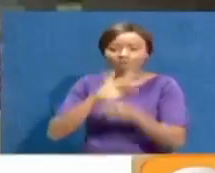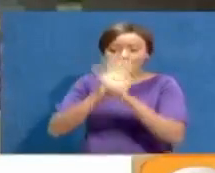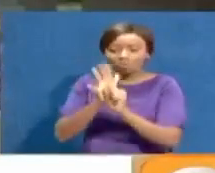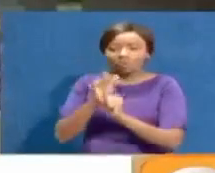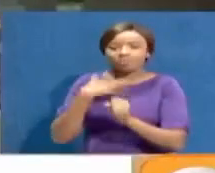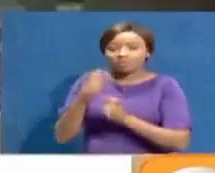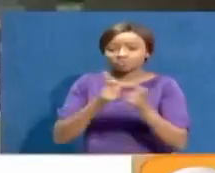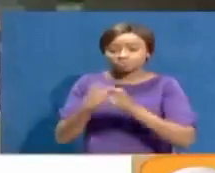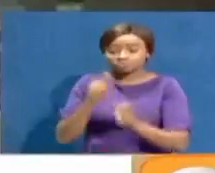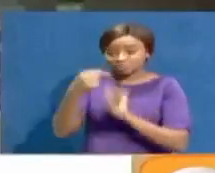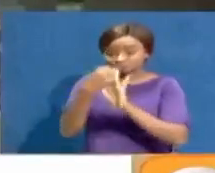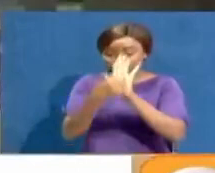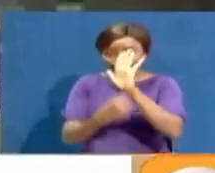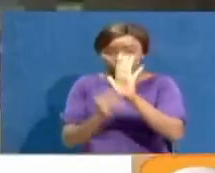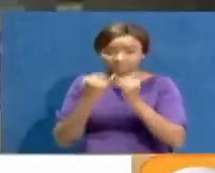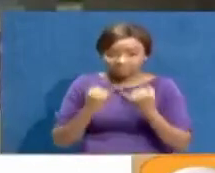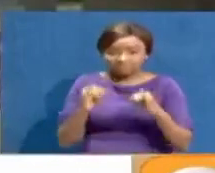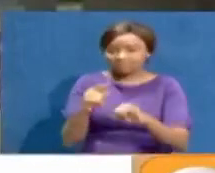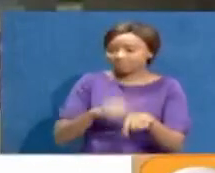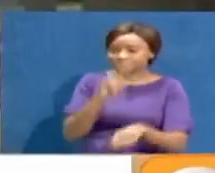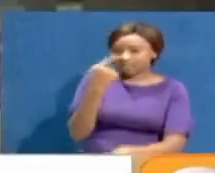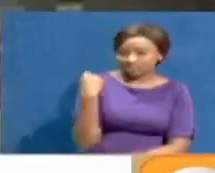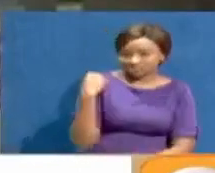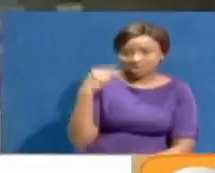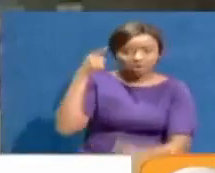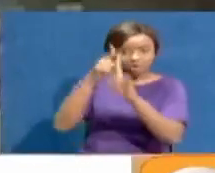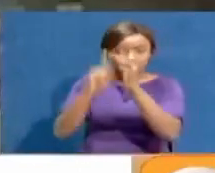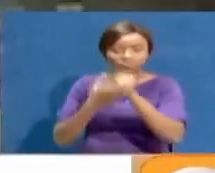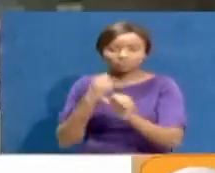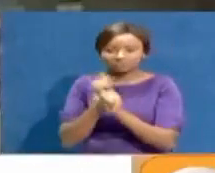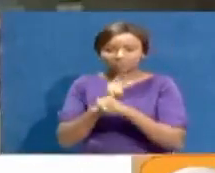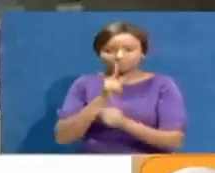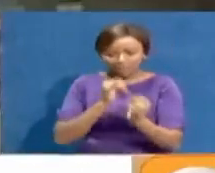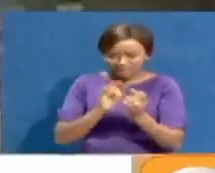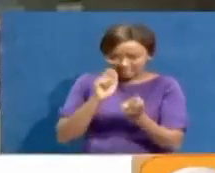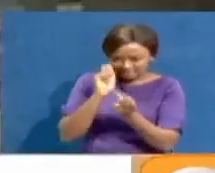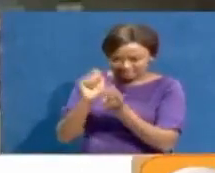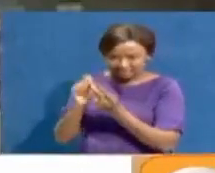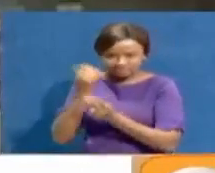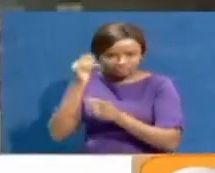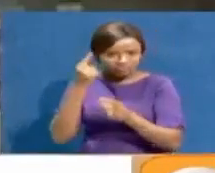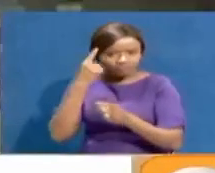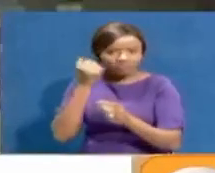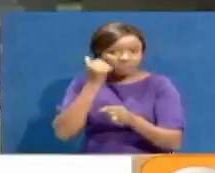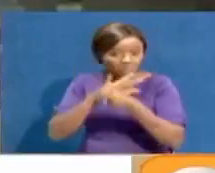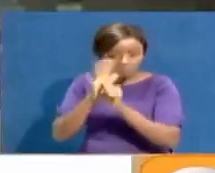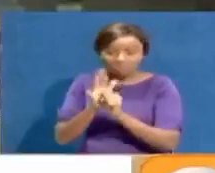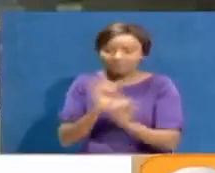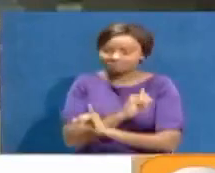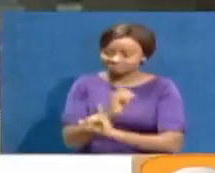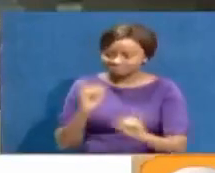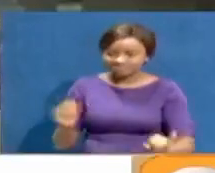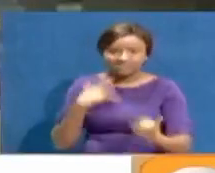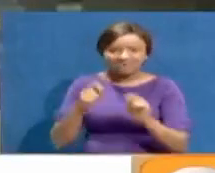the new measures, which came into force yesterday, seeks to ensure integrity of COVID-19 tests through a special travel code.